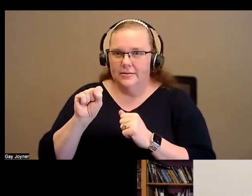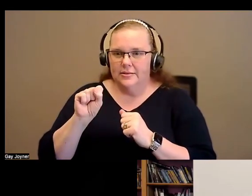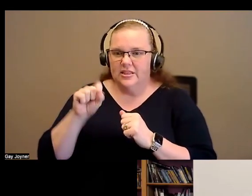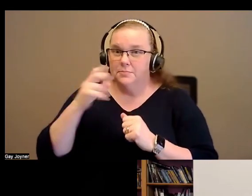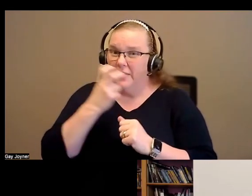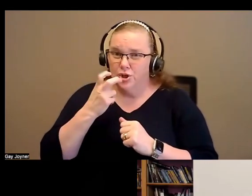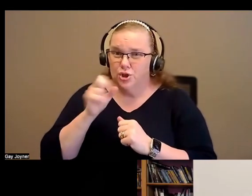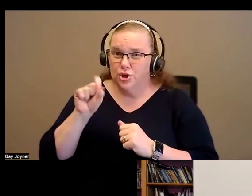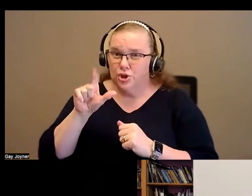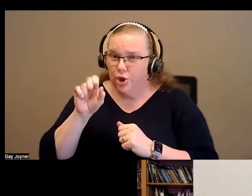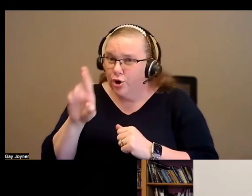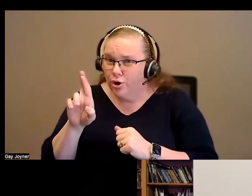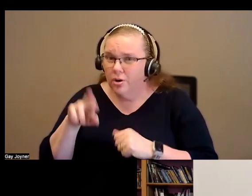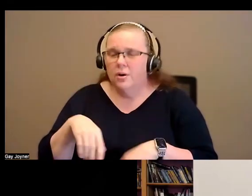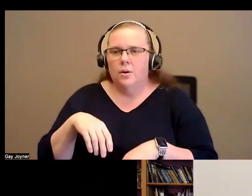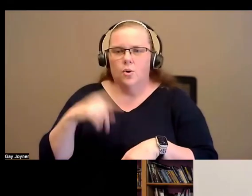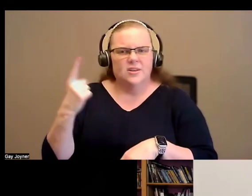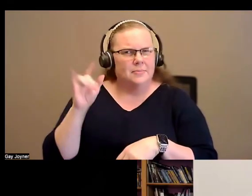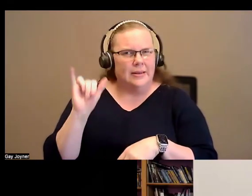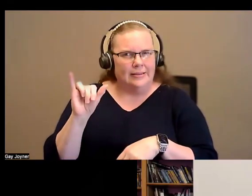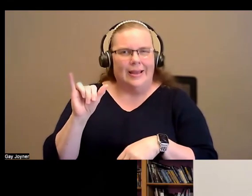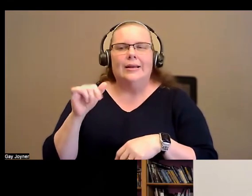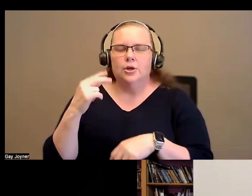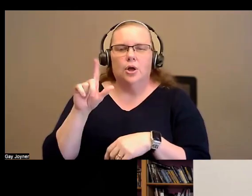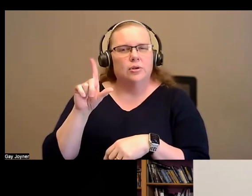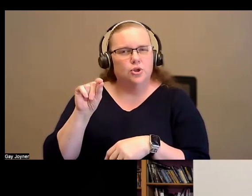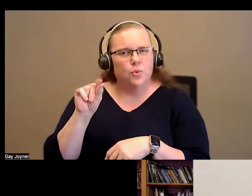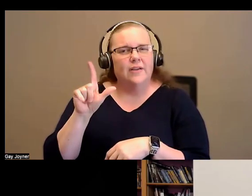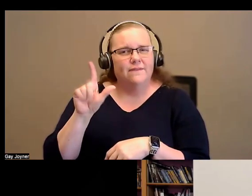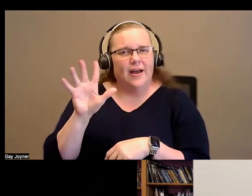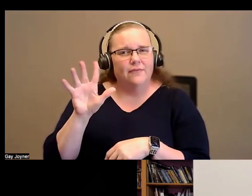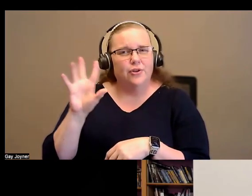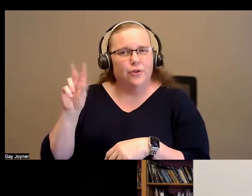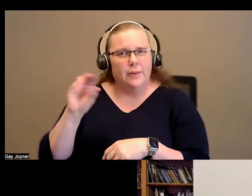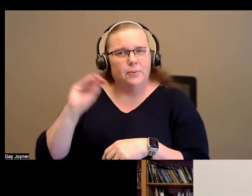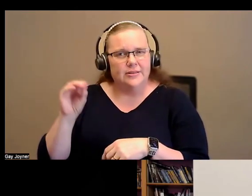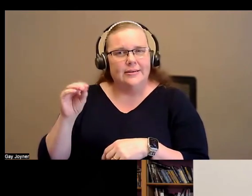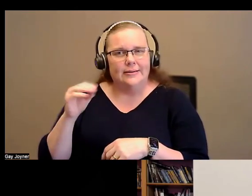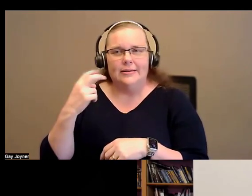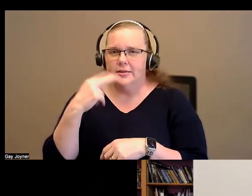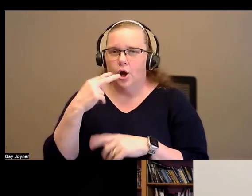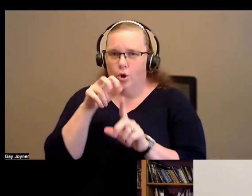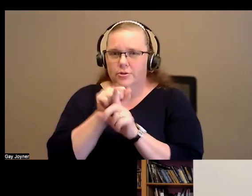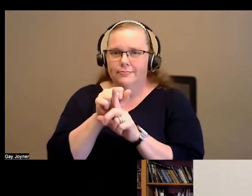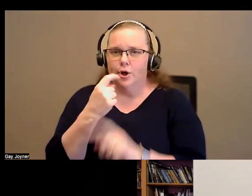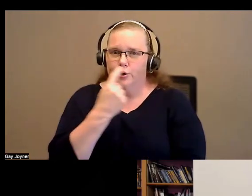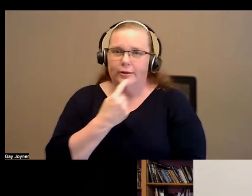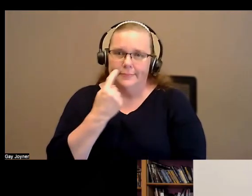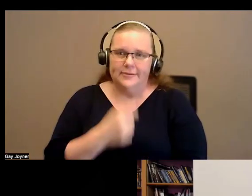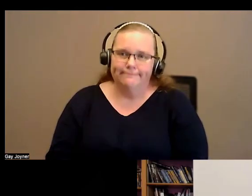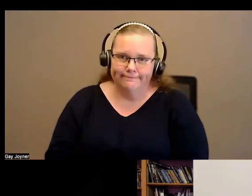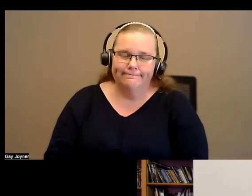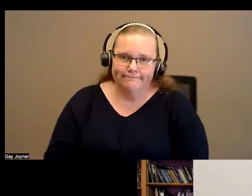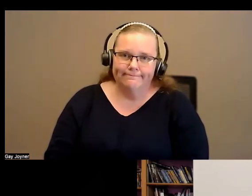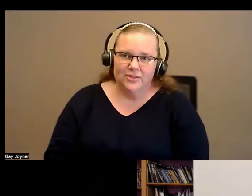a speech slur or Mm. something like that. Only 25 to 30% is Mm. caught on your